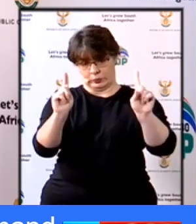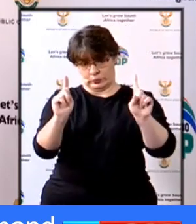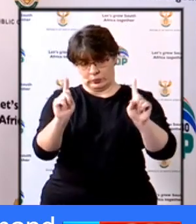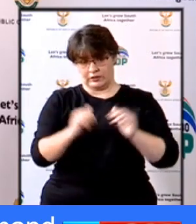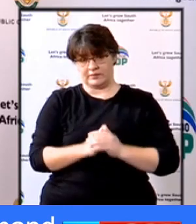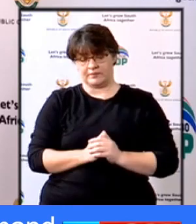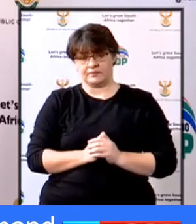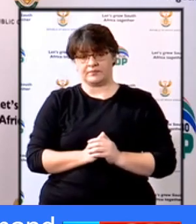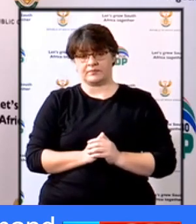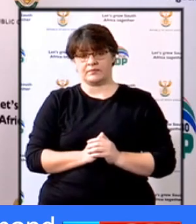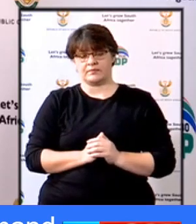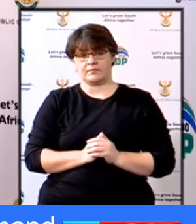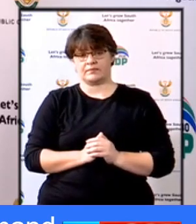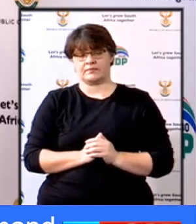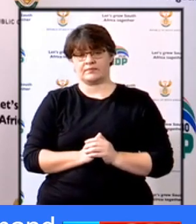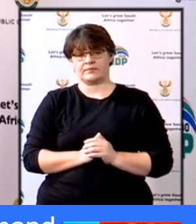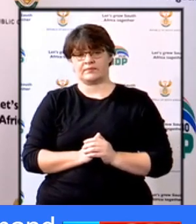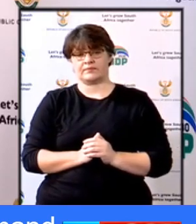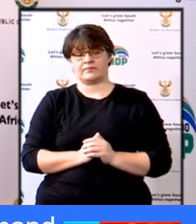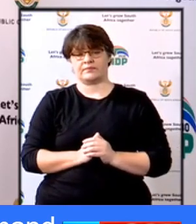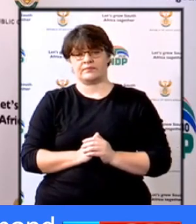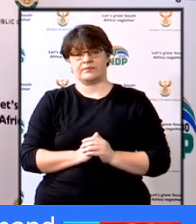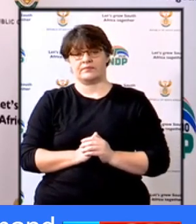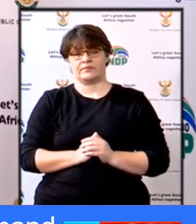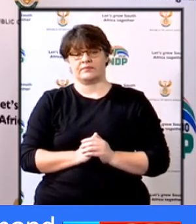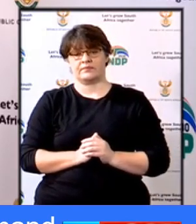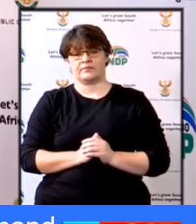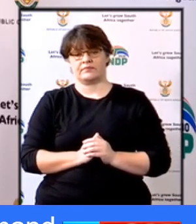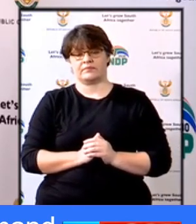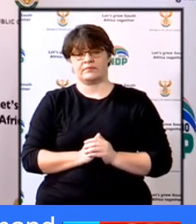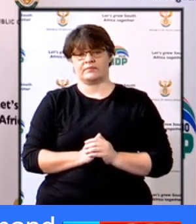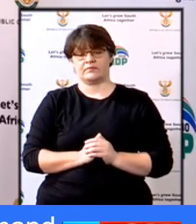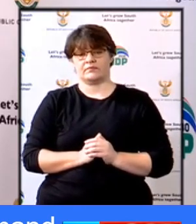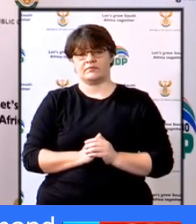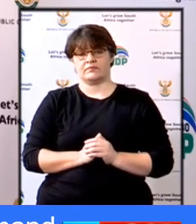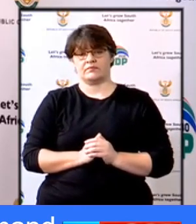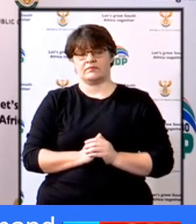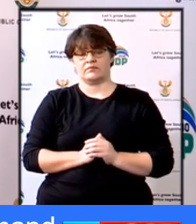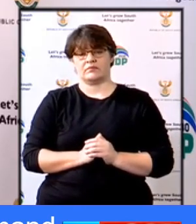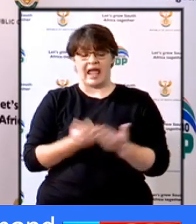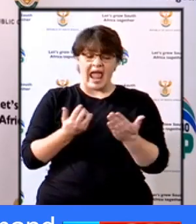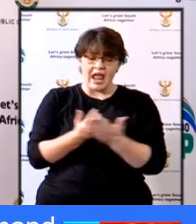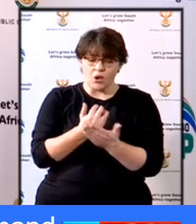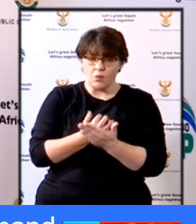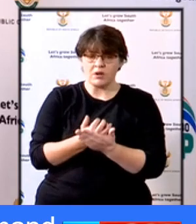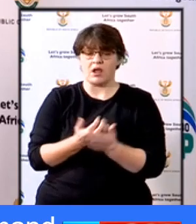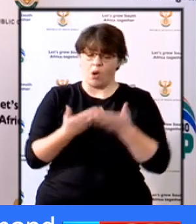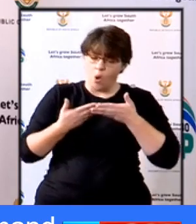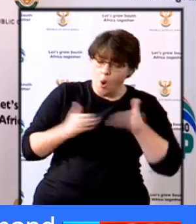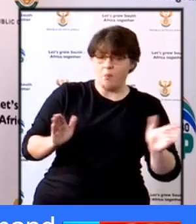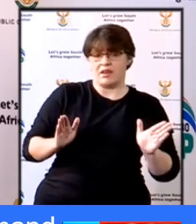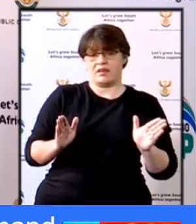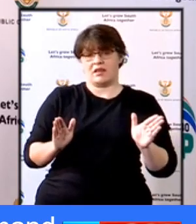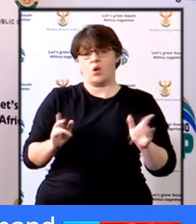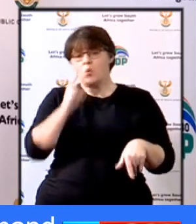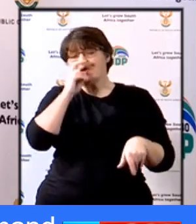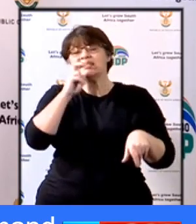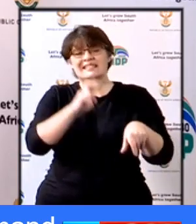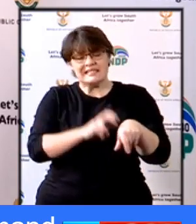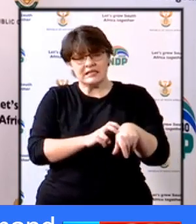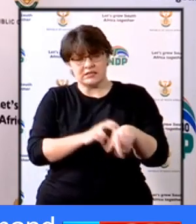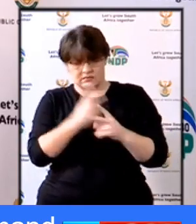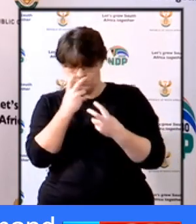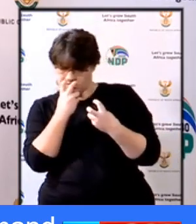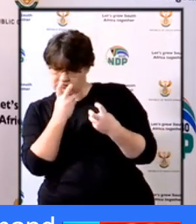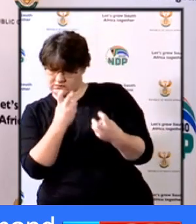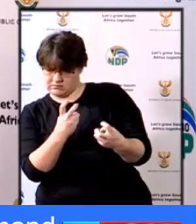of this period. In opening the economy, we must maintain a firm eye